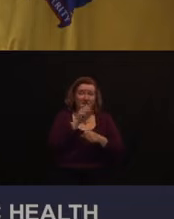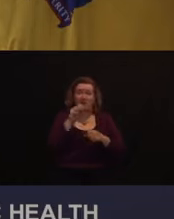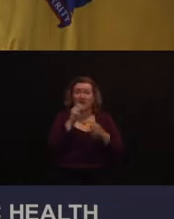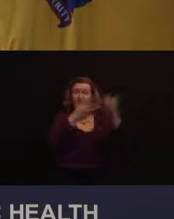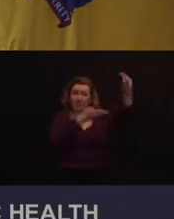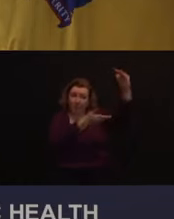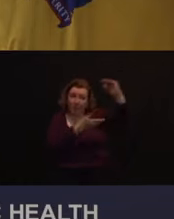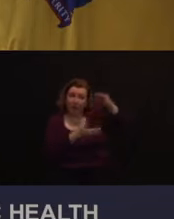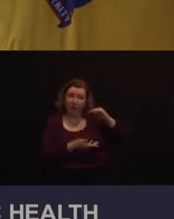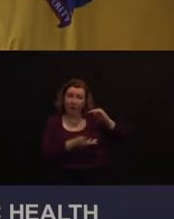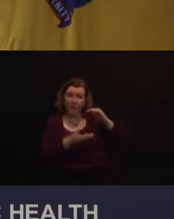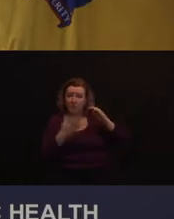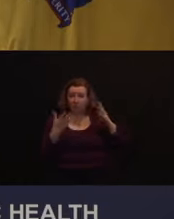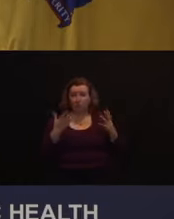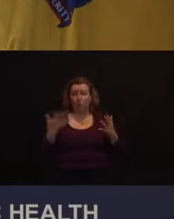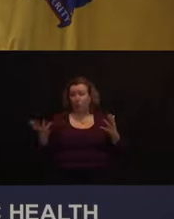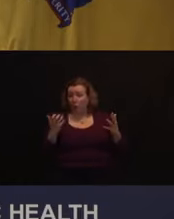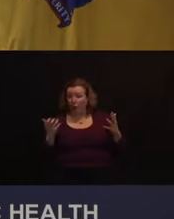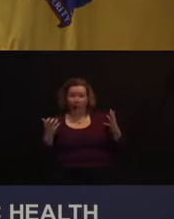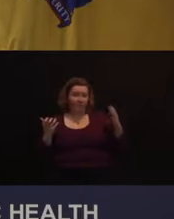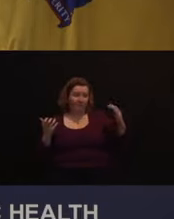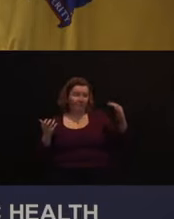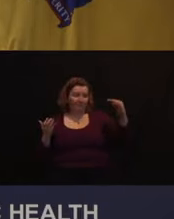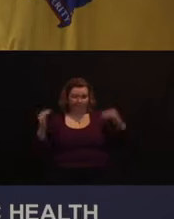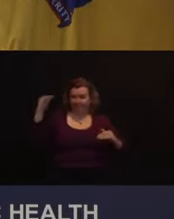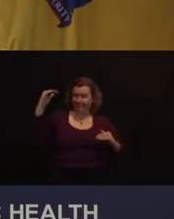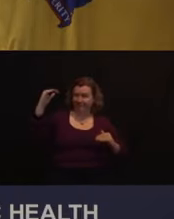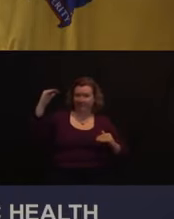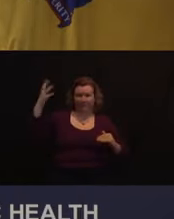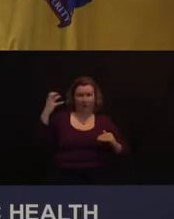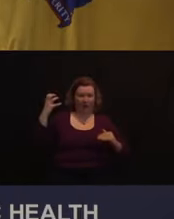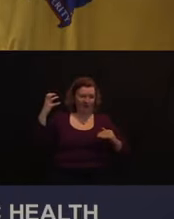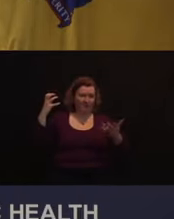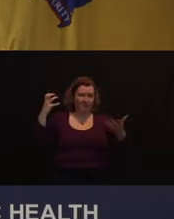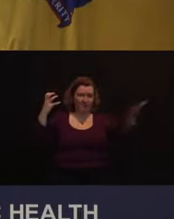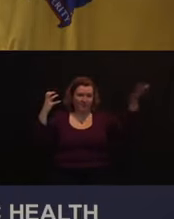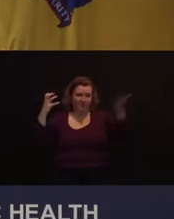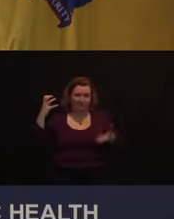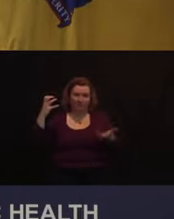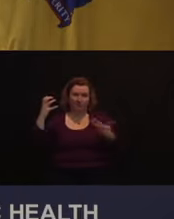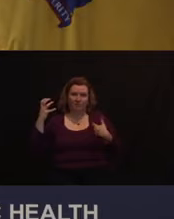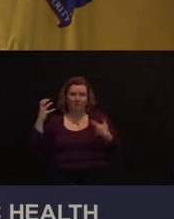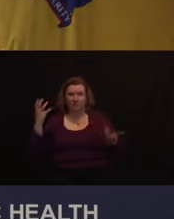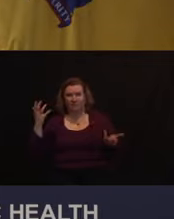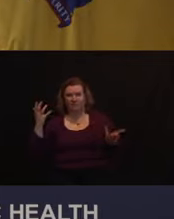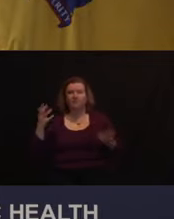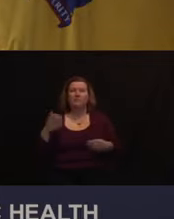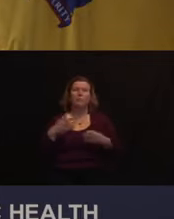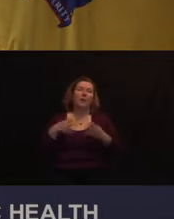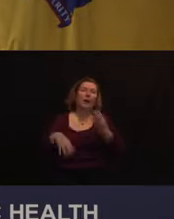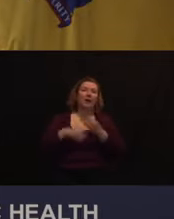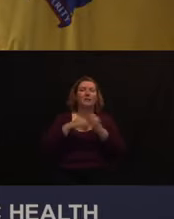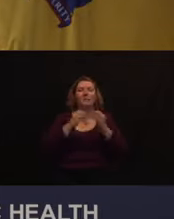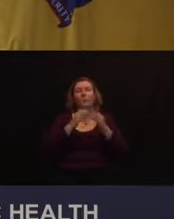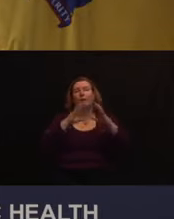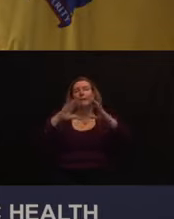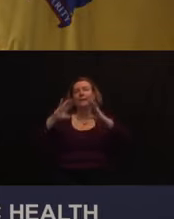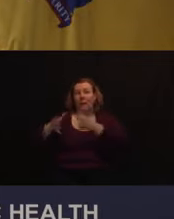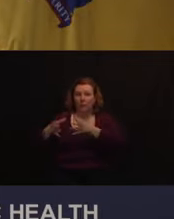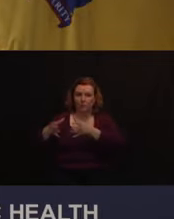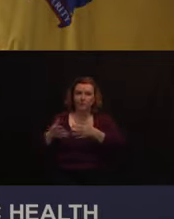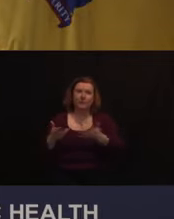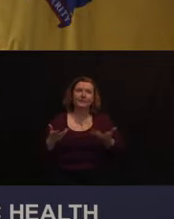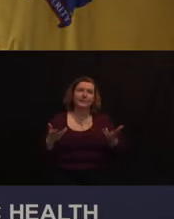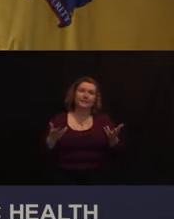Judy's team, and their inputs. But again, when you add a new group of people, you add at least temporarily